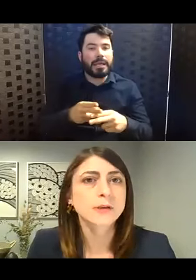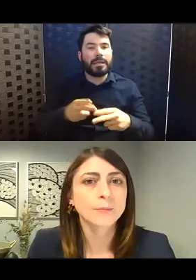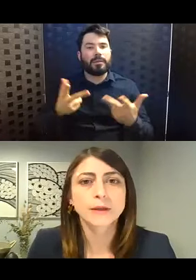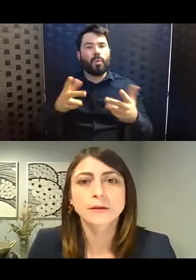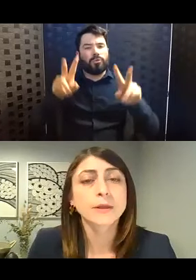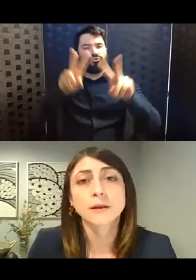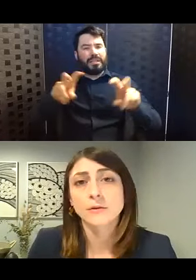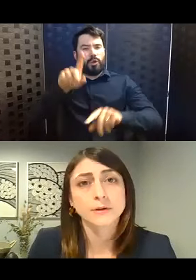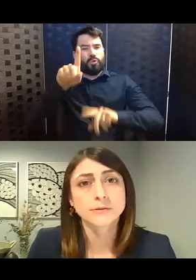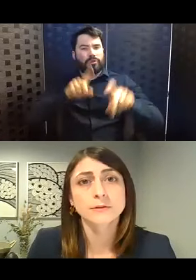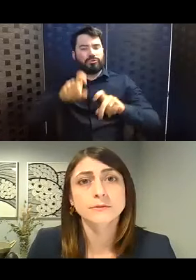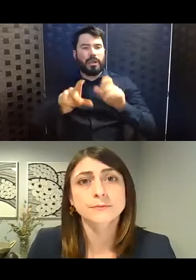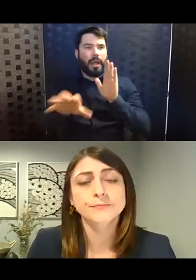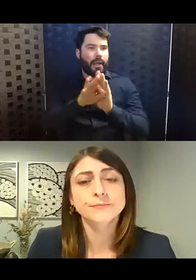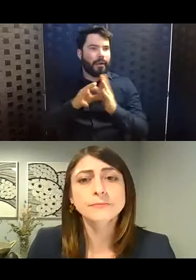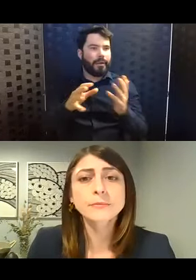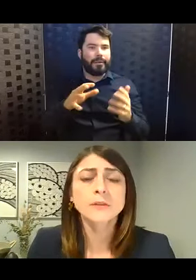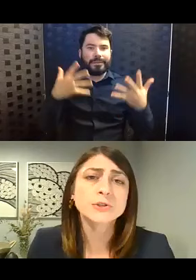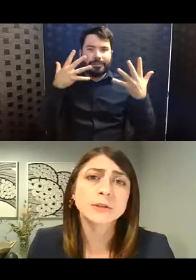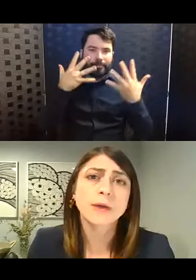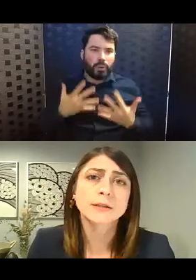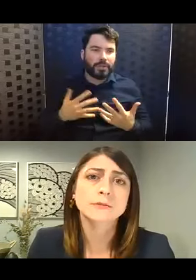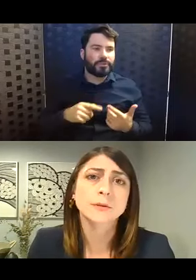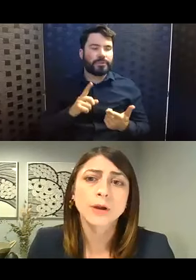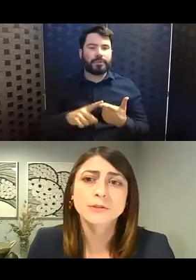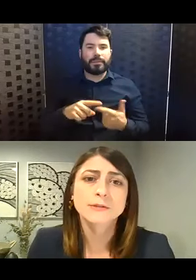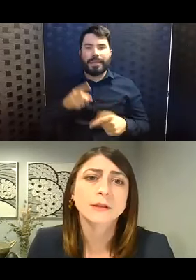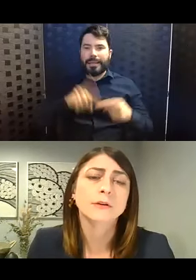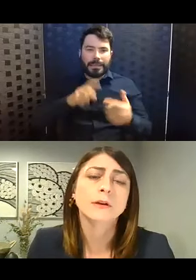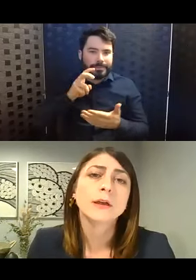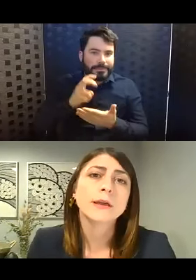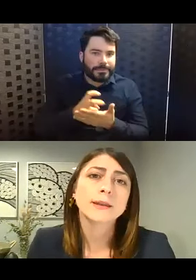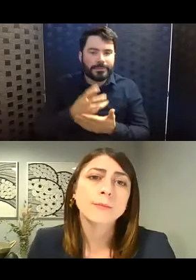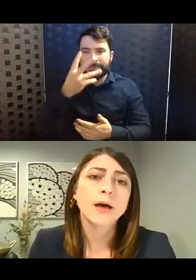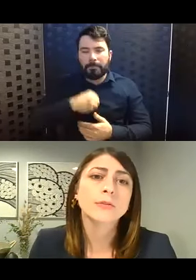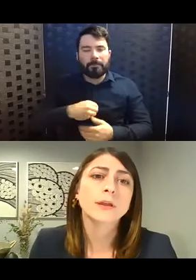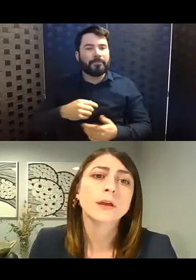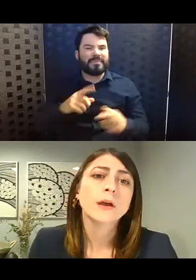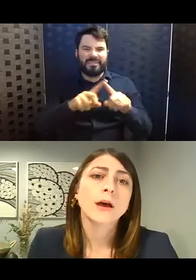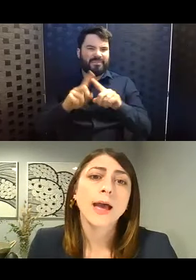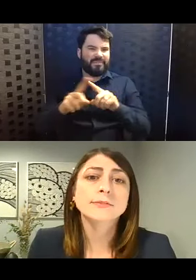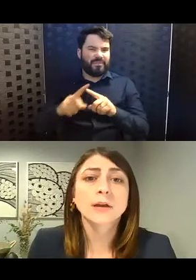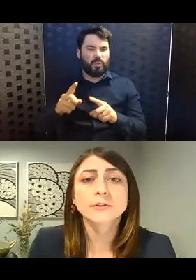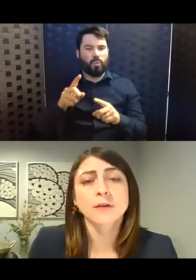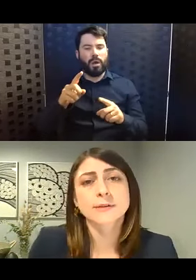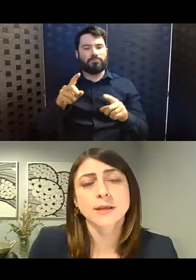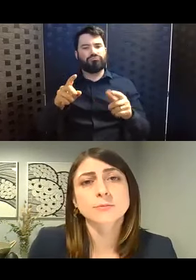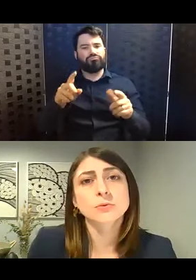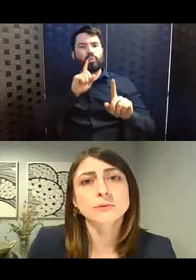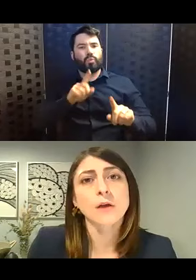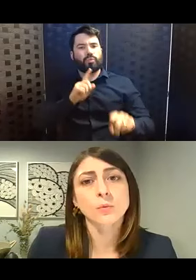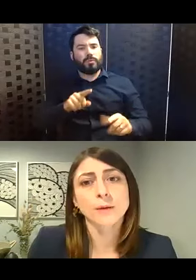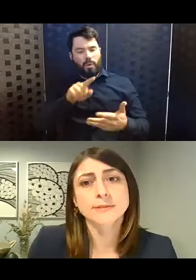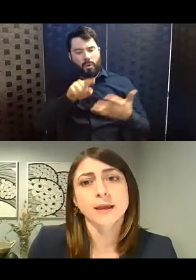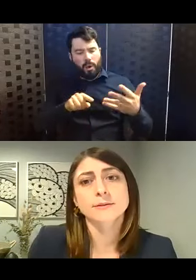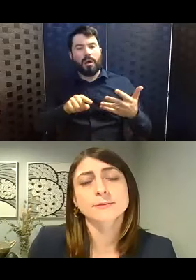anxiety, insomnia, and many other concerns. The Michigan Medicine Depression Center and mHealthy have several self-assessment